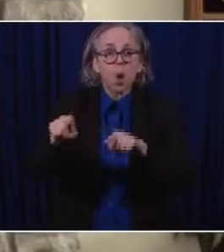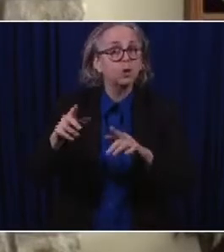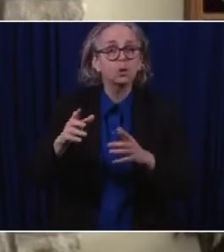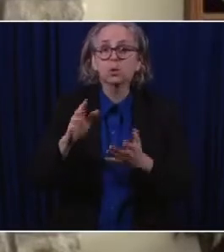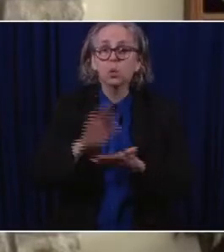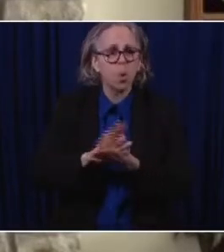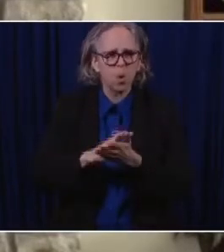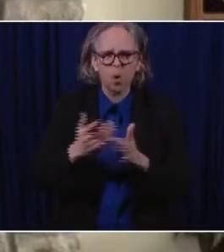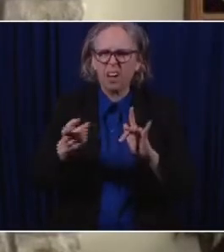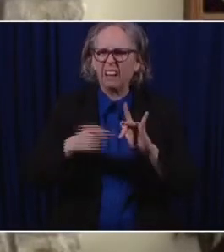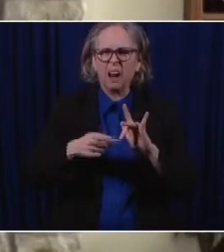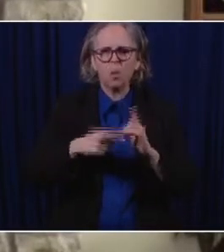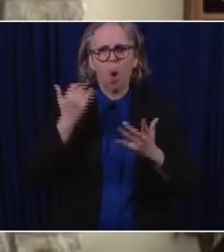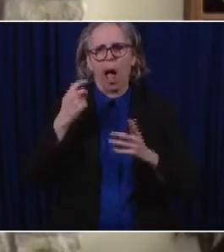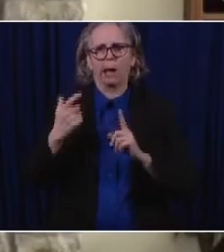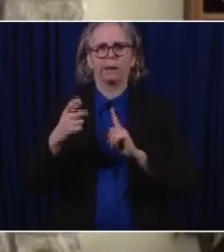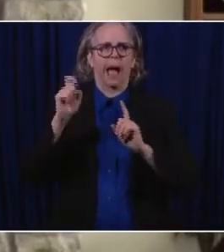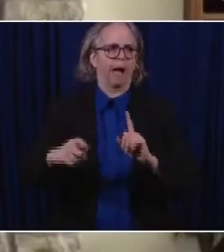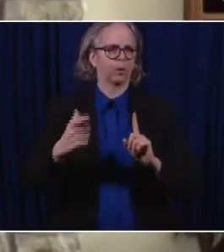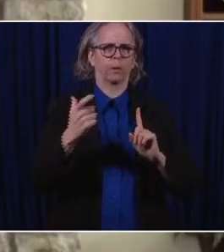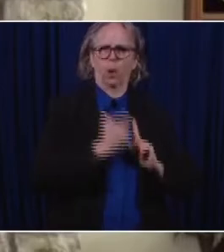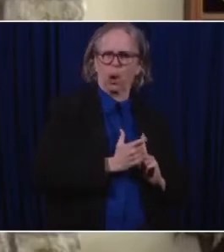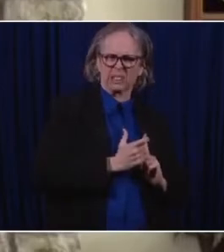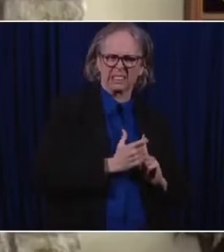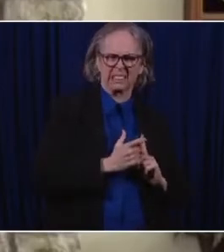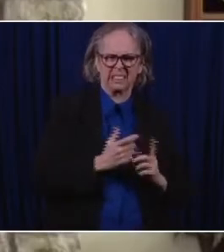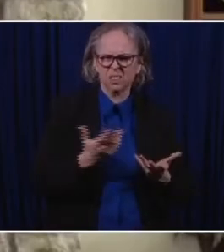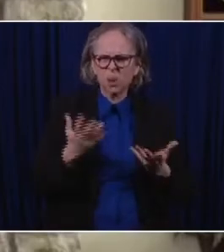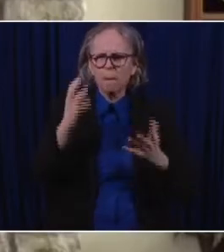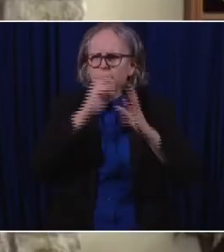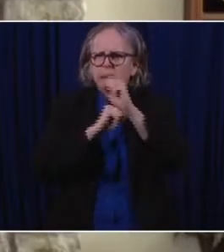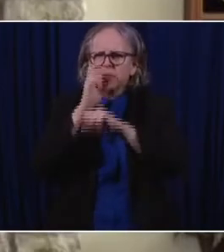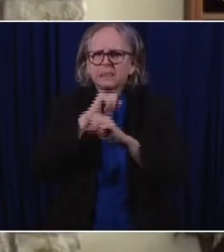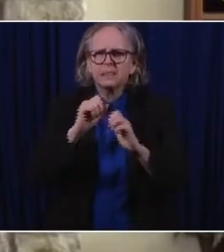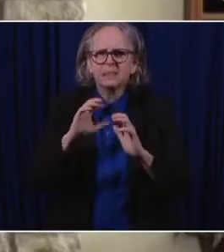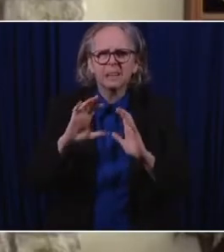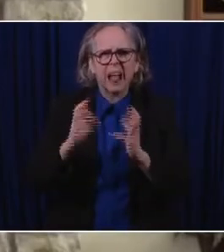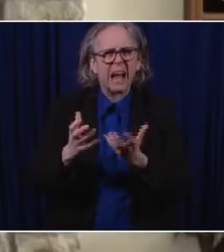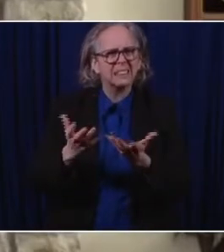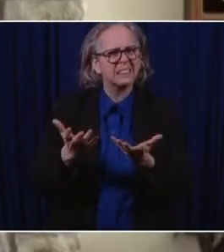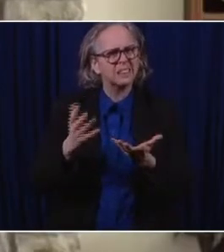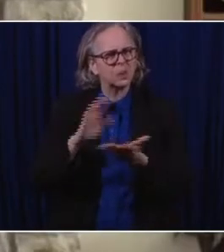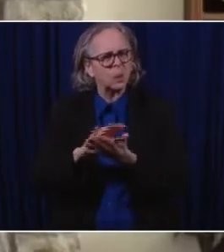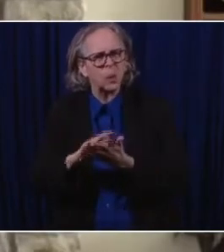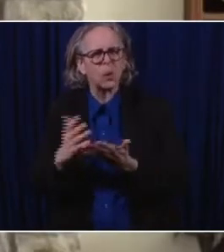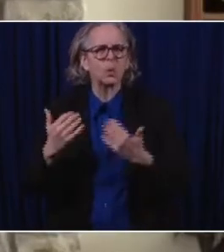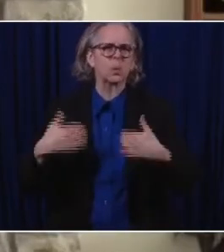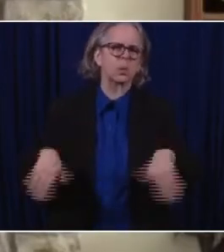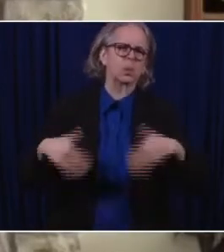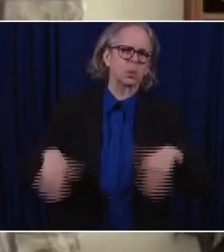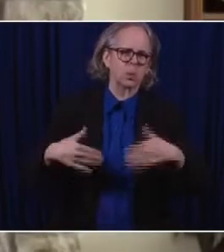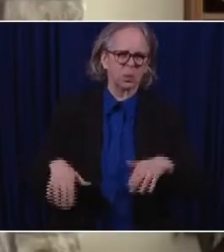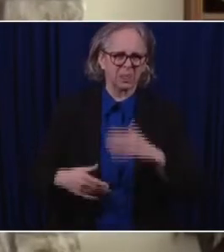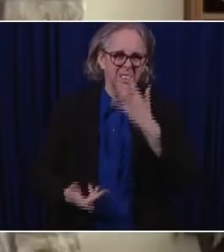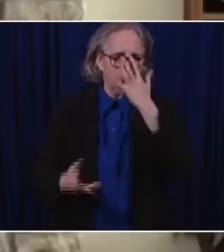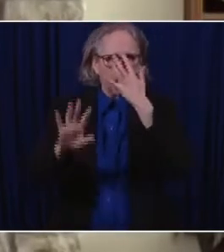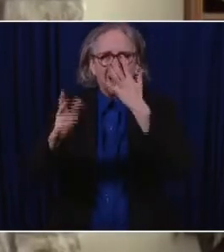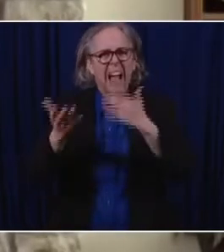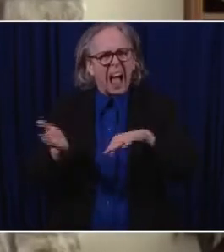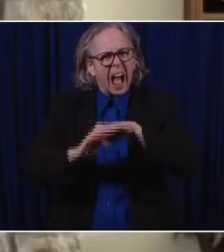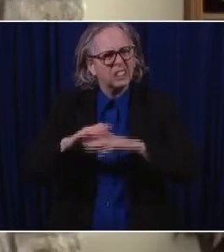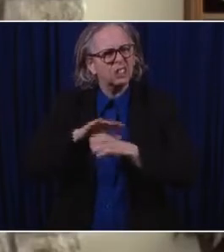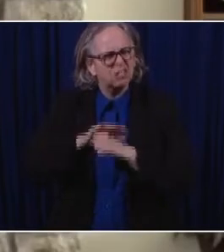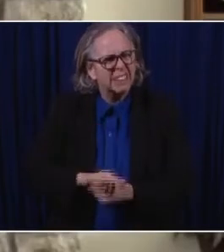pandemic, so certainly have our children. It's been a strain even for the kids who have been totally in the classroom